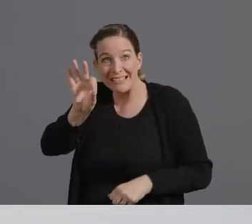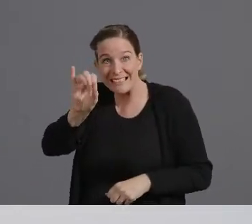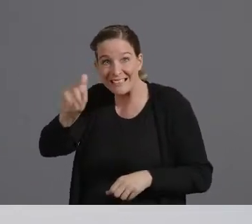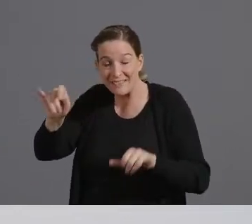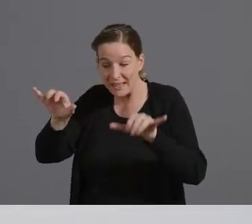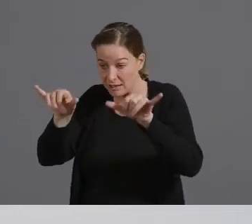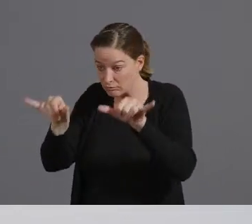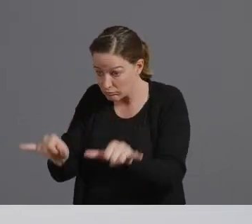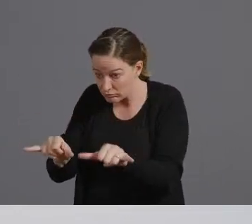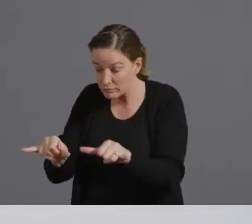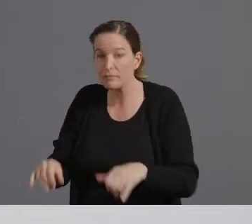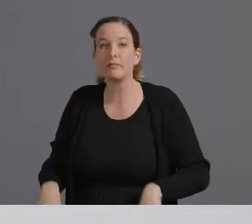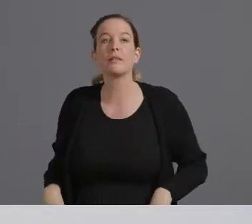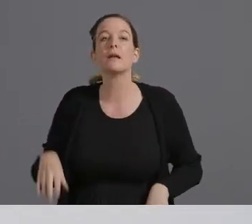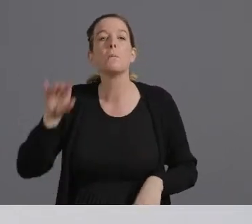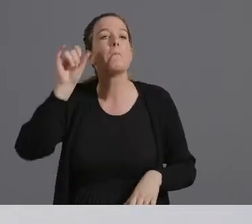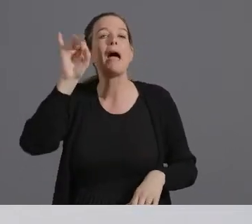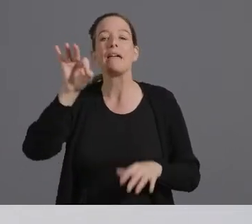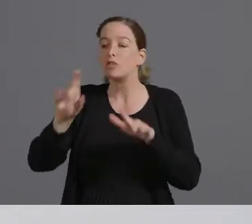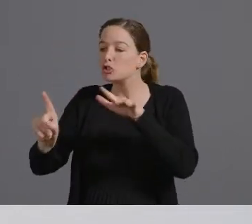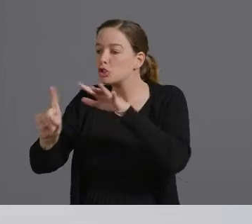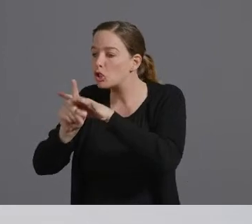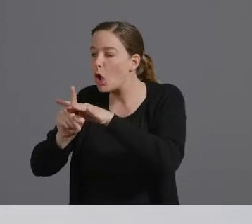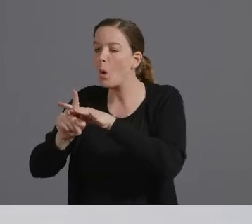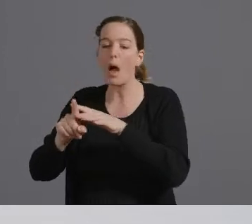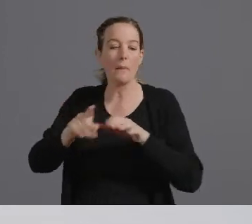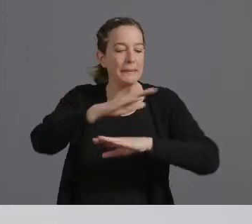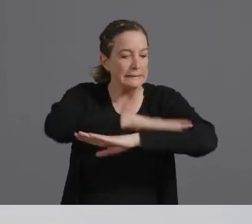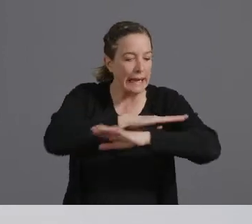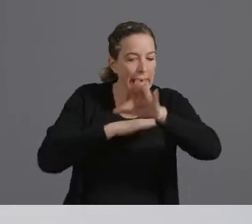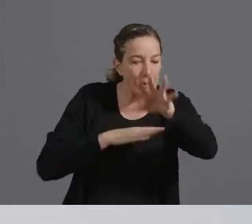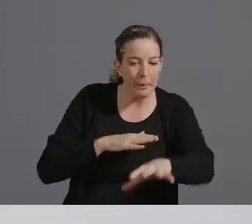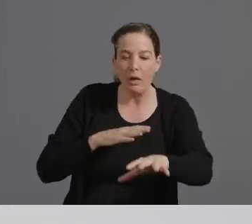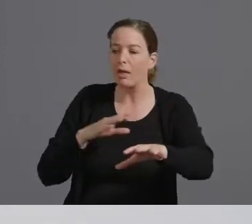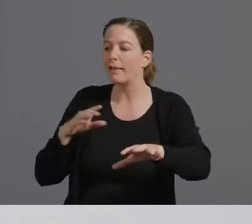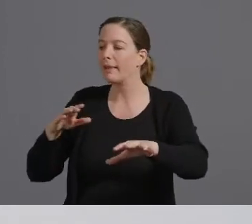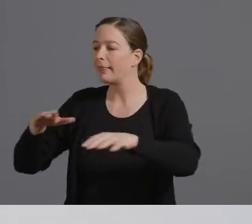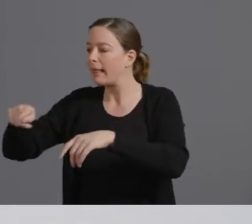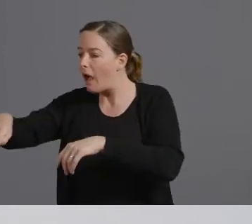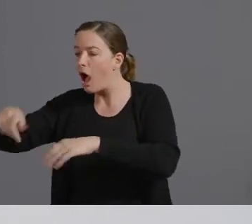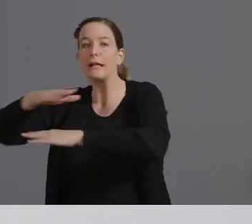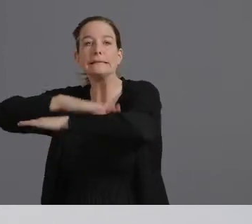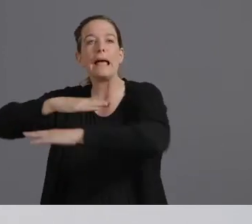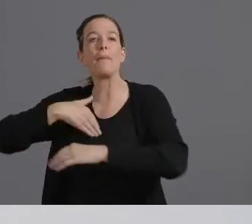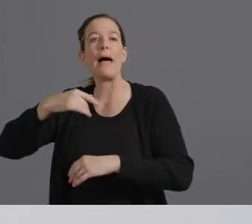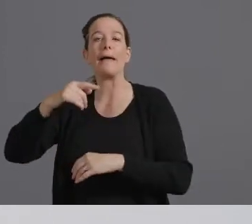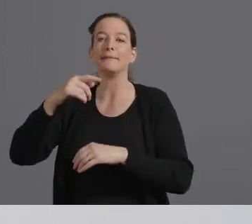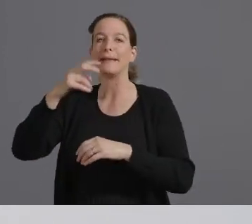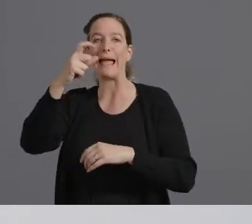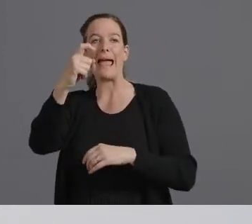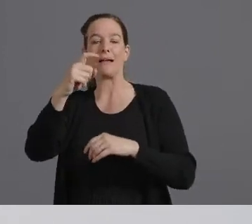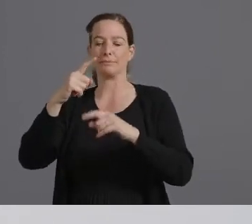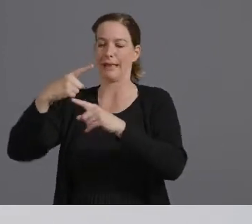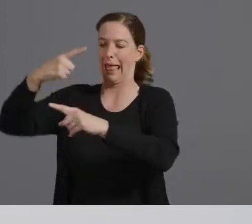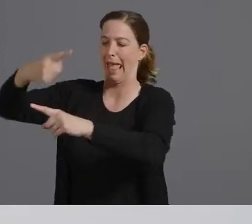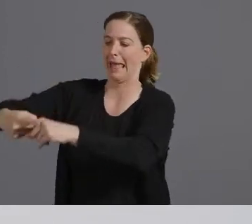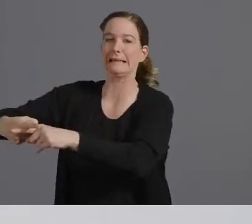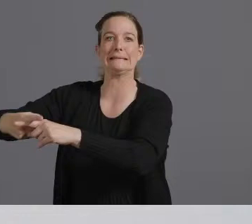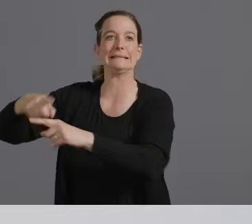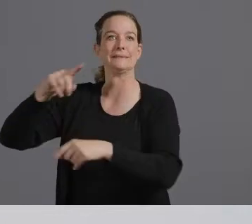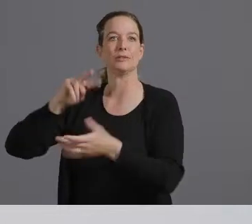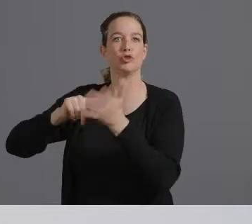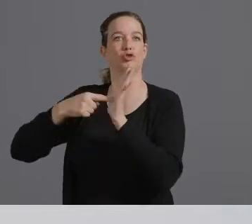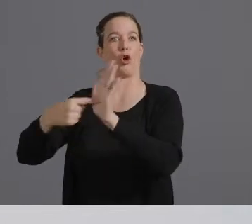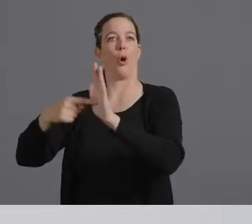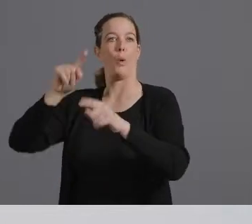been marked off, then visually that they would know that it was greater than 6 feet. So it's going to depend on the